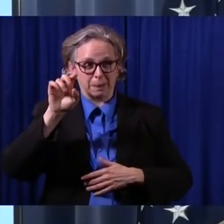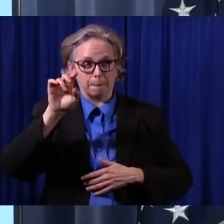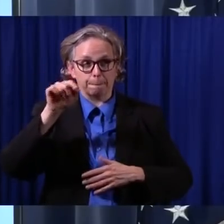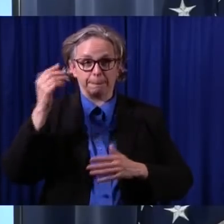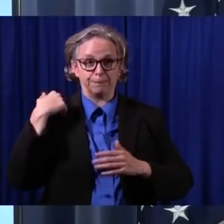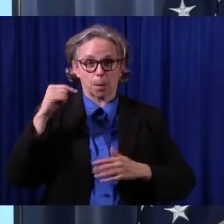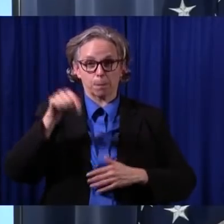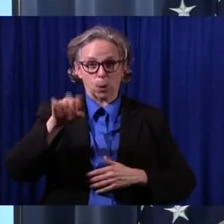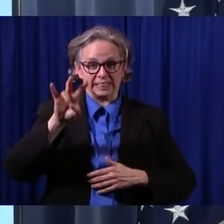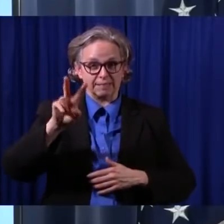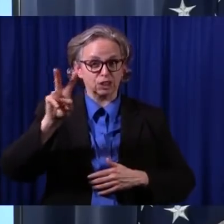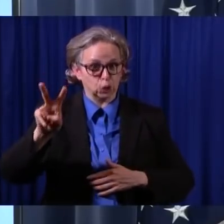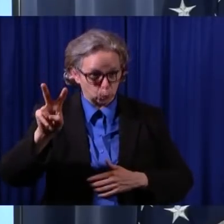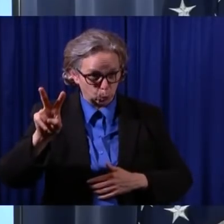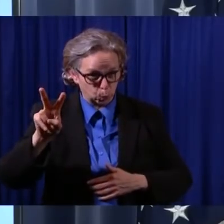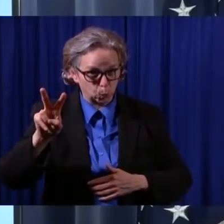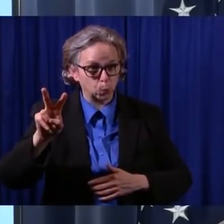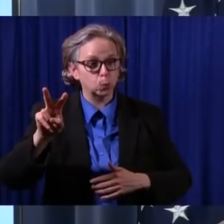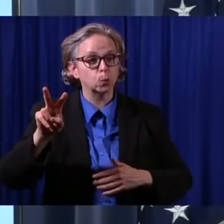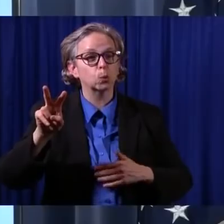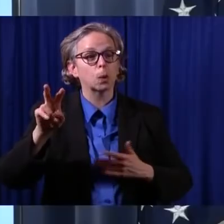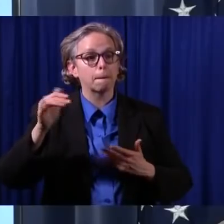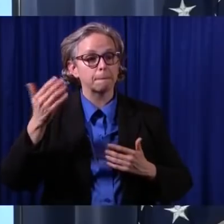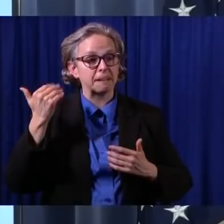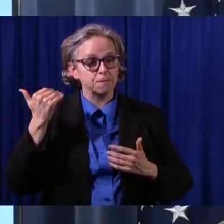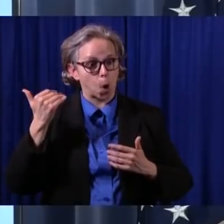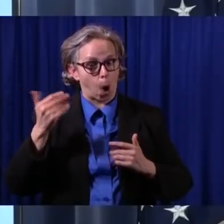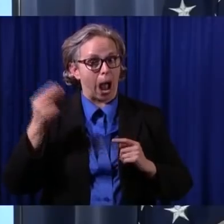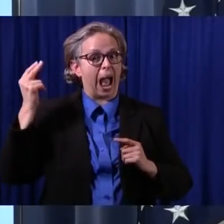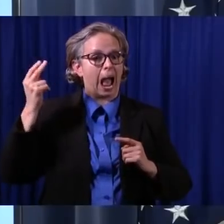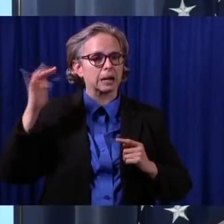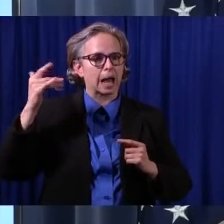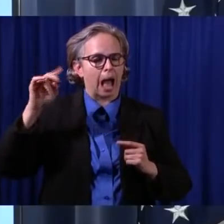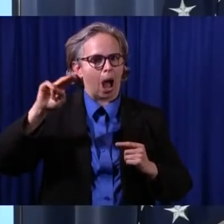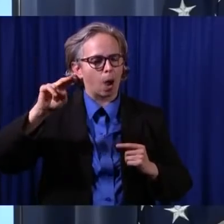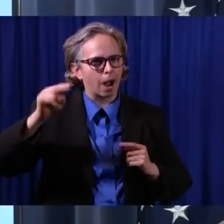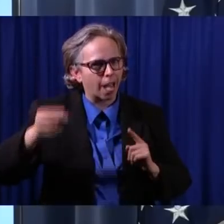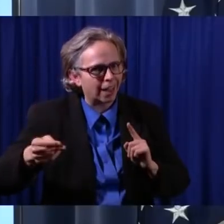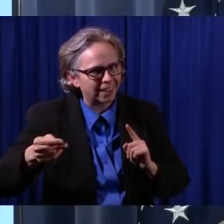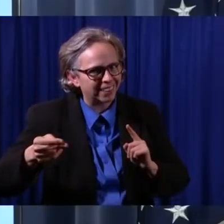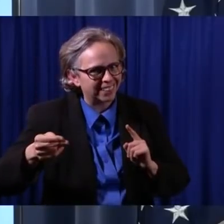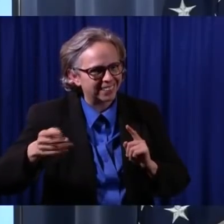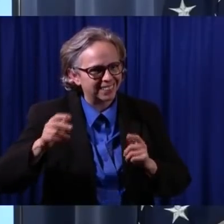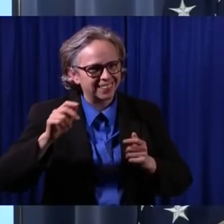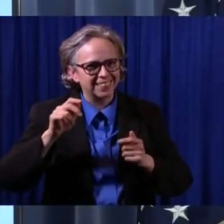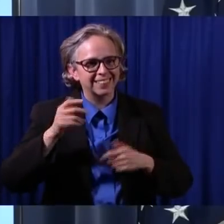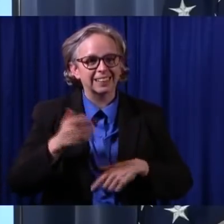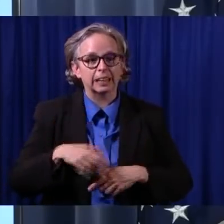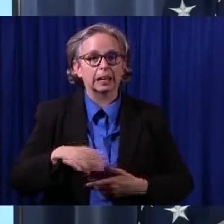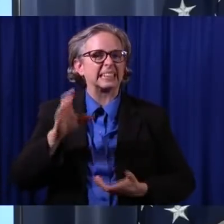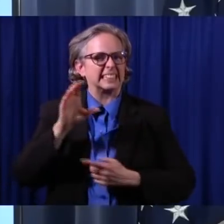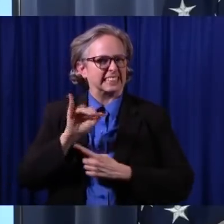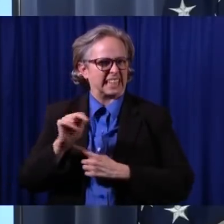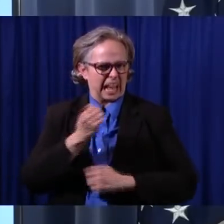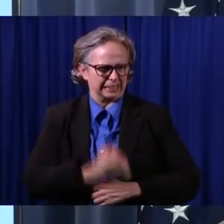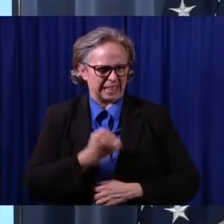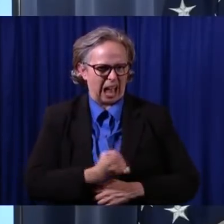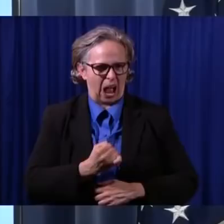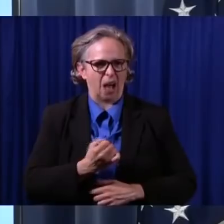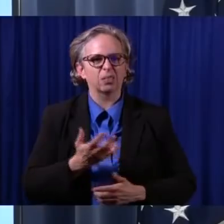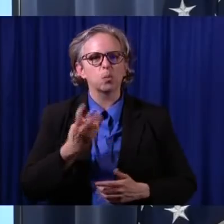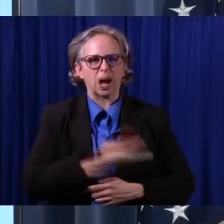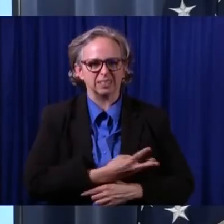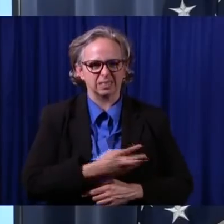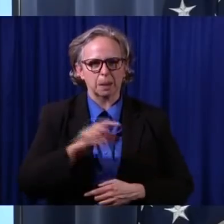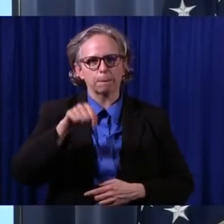was highest at the middle of May, has been declining since. Region 6, Southwest, including Cincinnati, on an average at